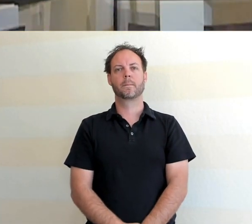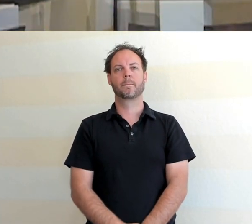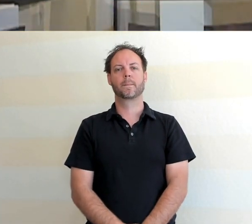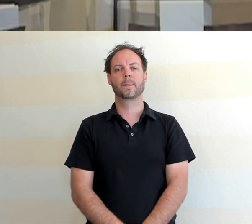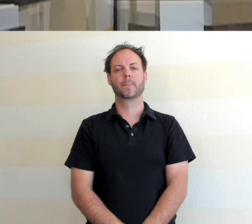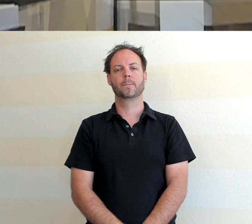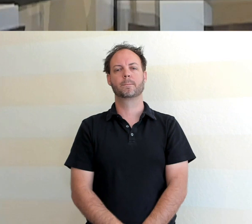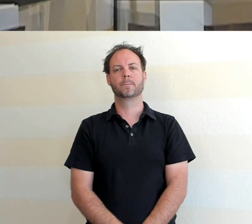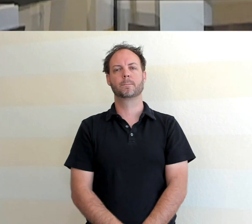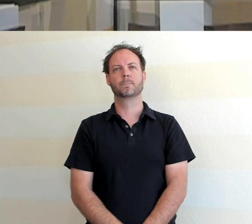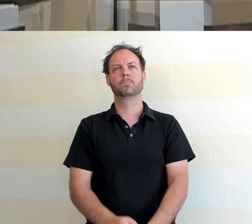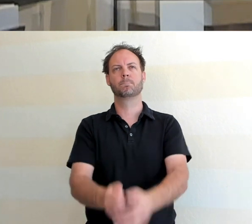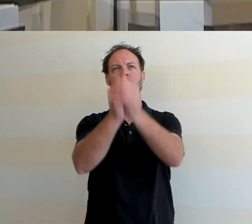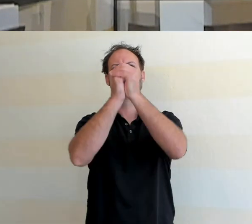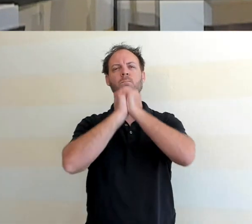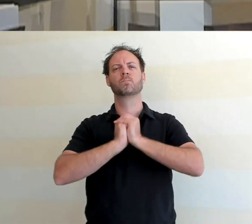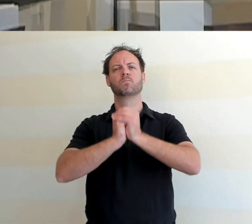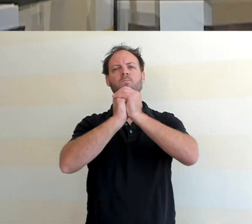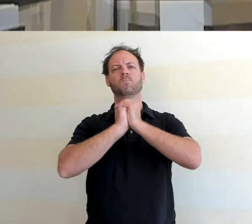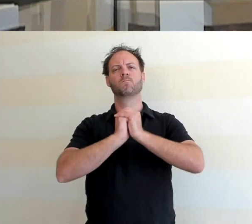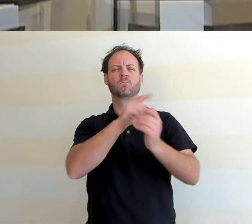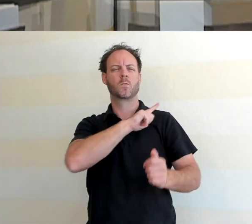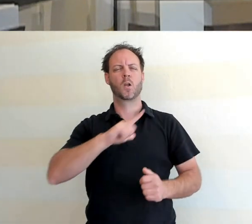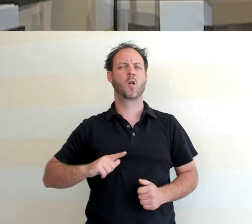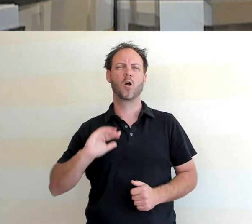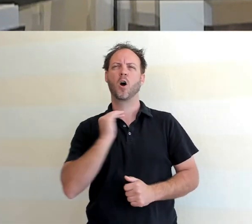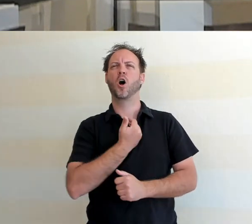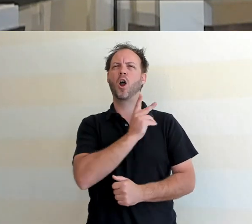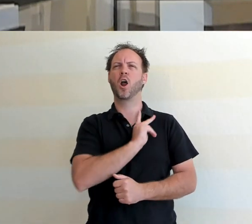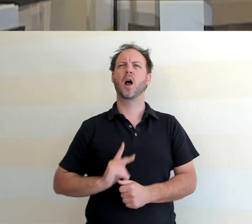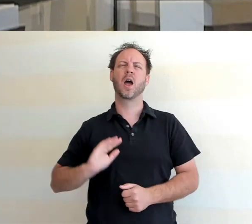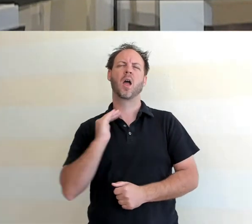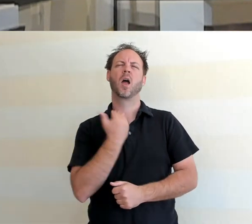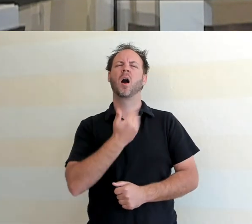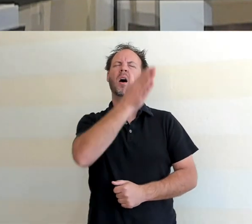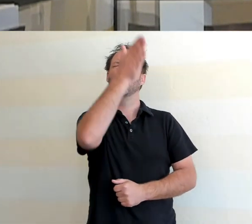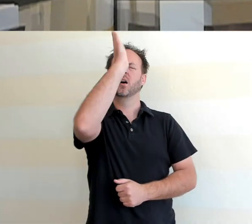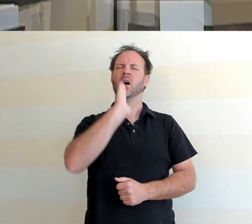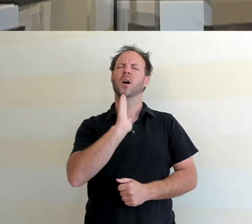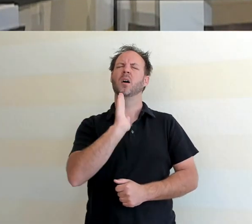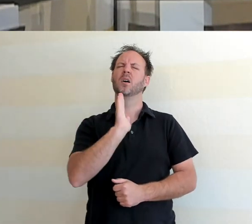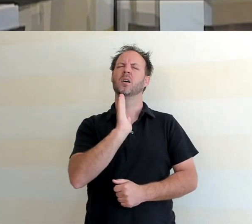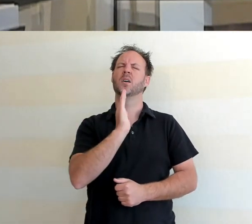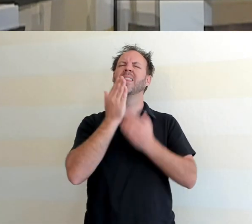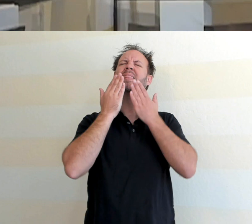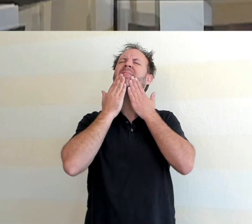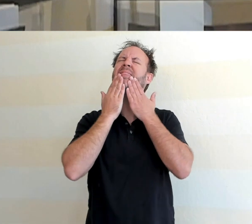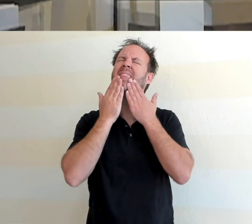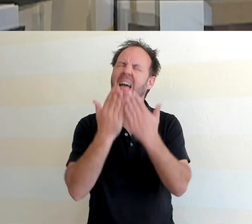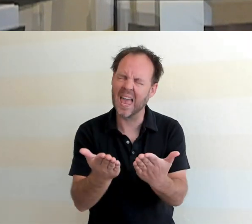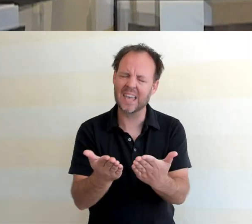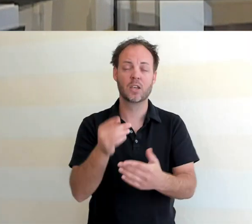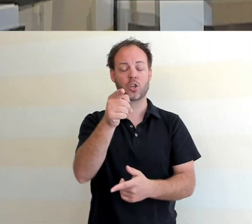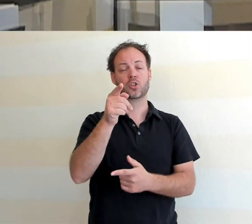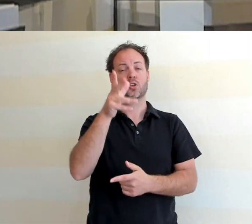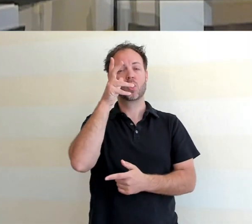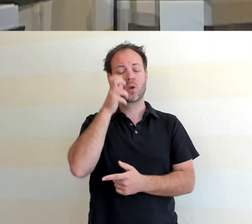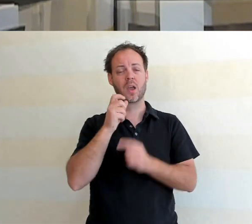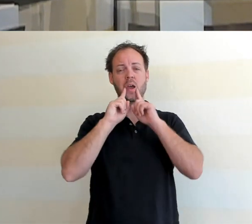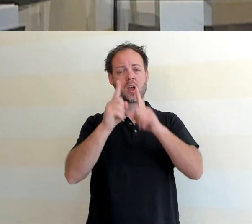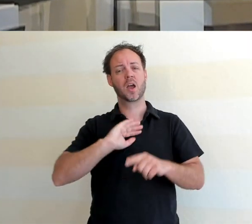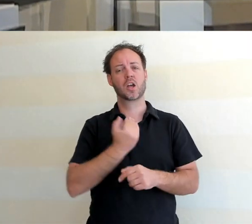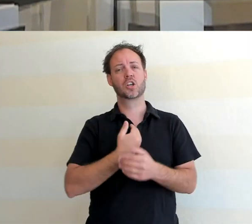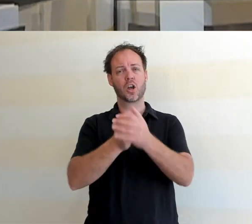We pray, Lord, our King and our God, we thank you that you hear and answer our